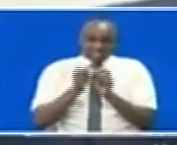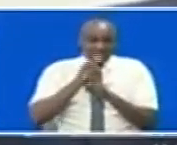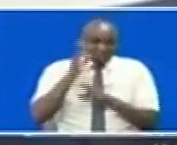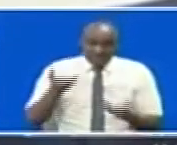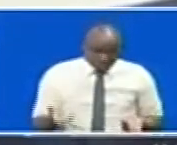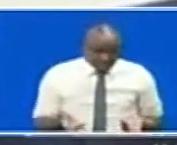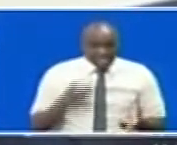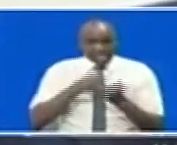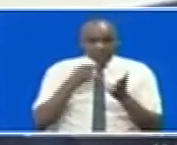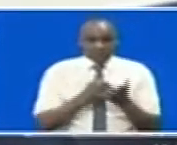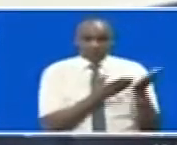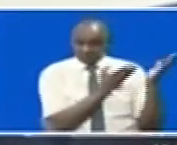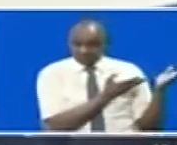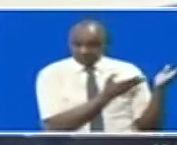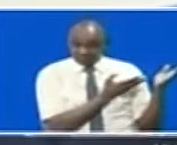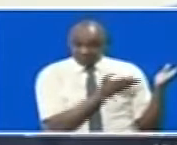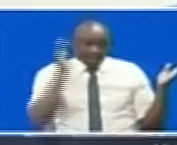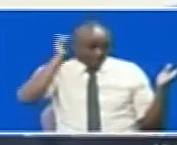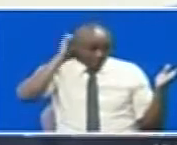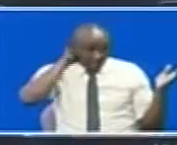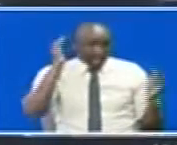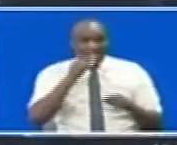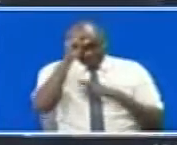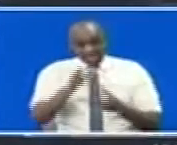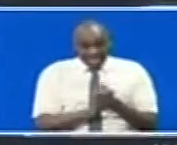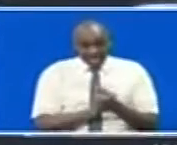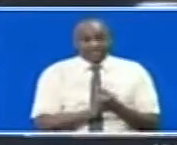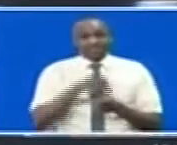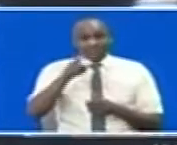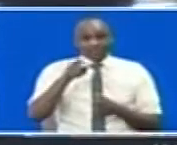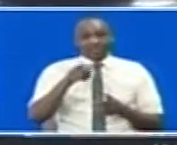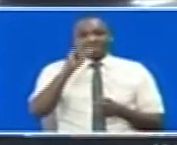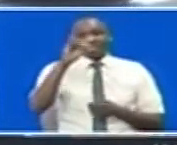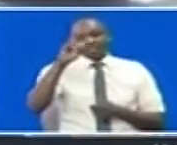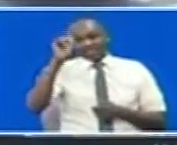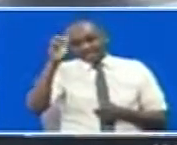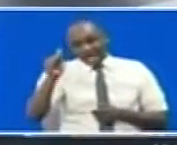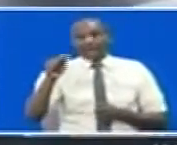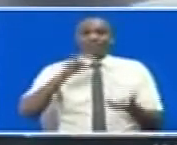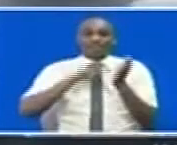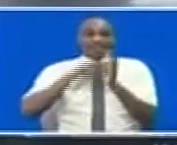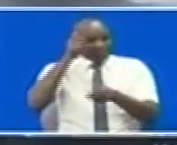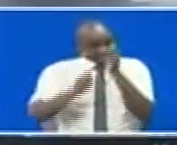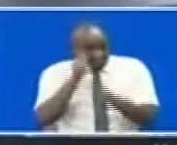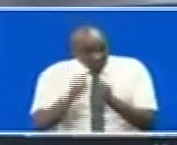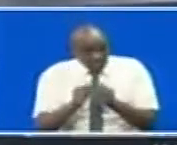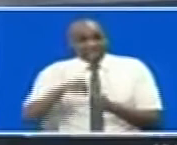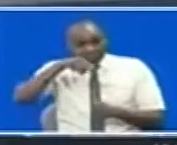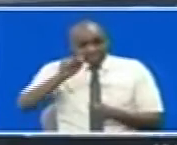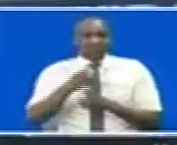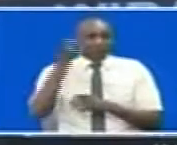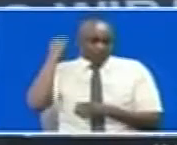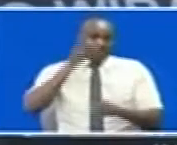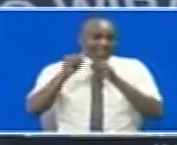nicknames include Murang'a Governor Mwangi Wa Iria, who adopted the name Iria, meaning milk, because he was a former